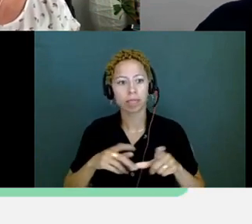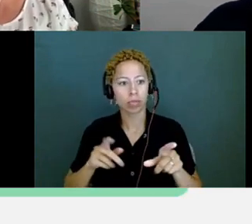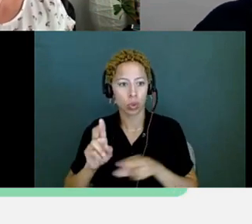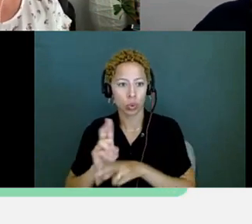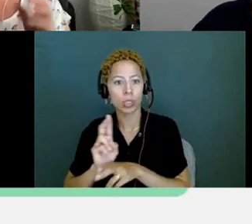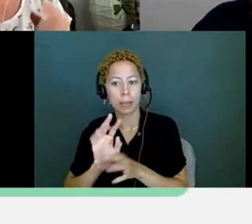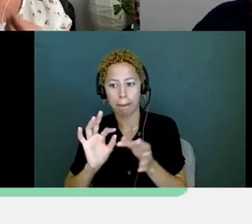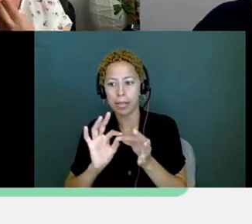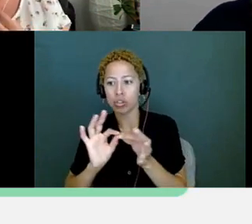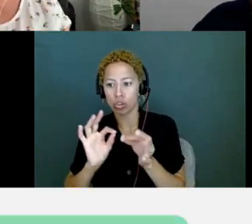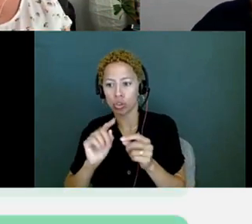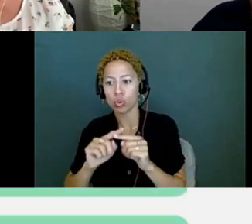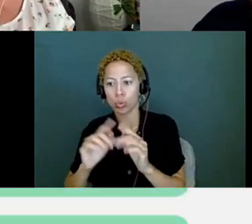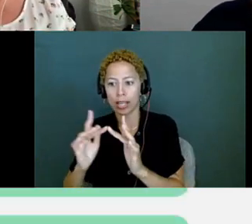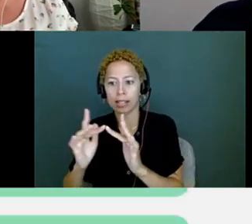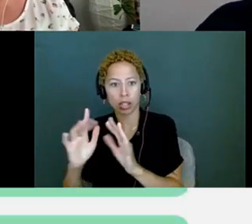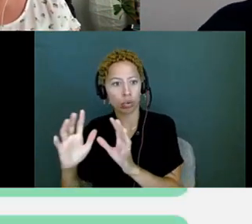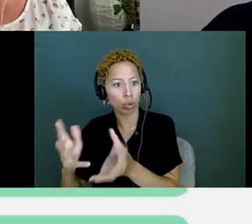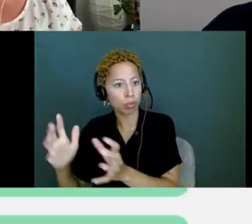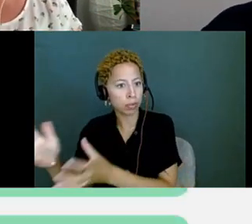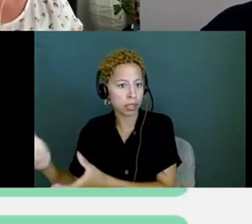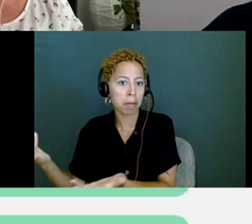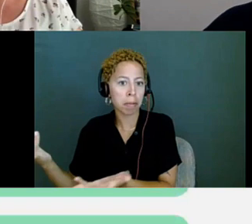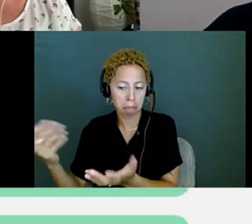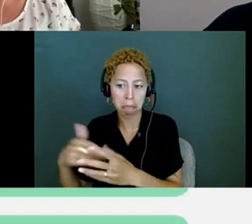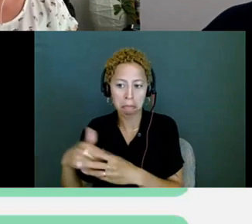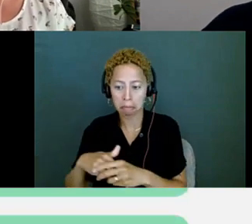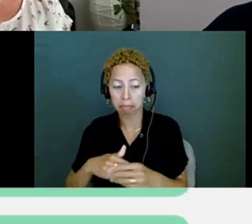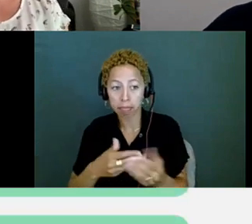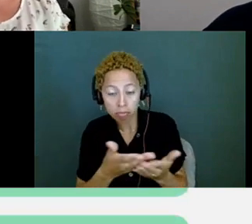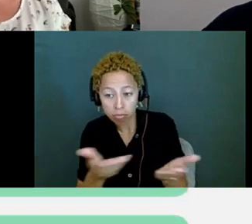maybe something. Anybody else that wants to participate and share?